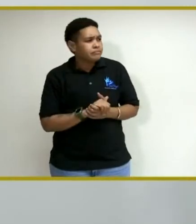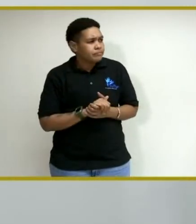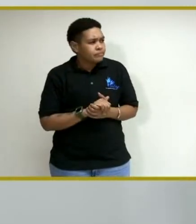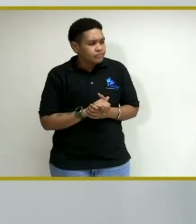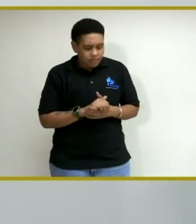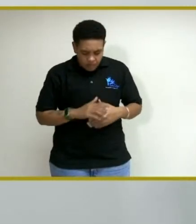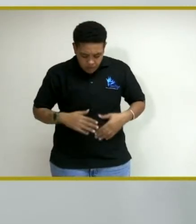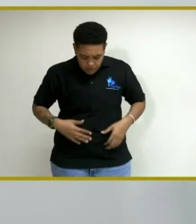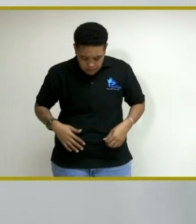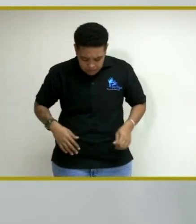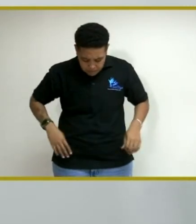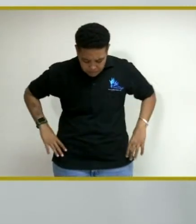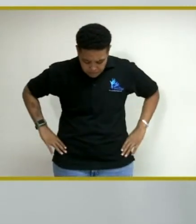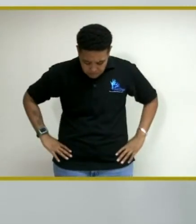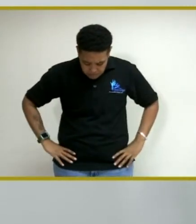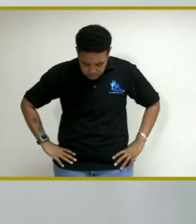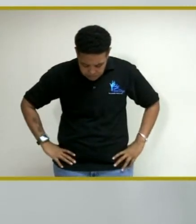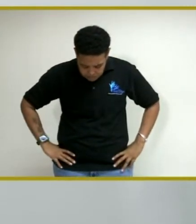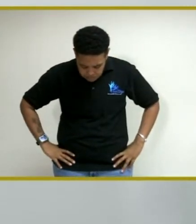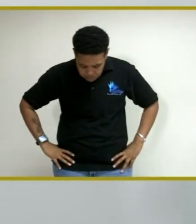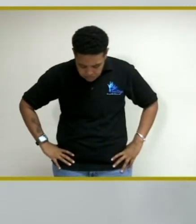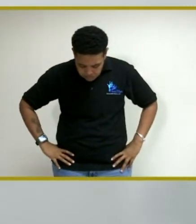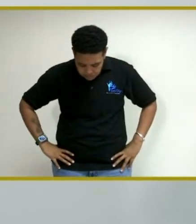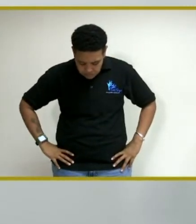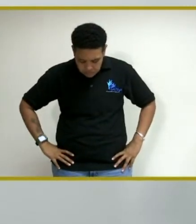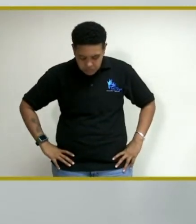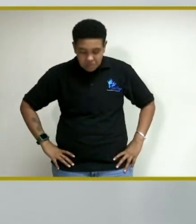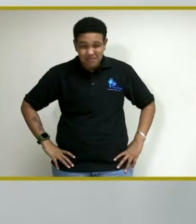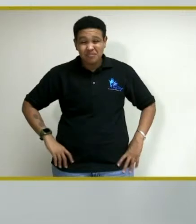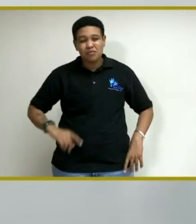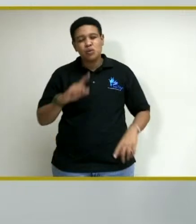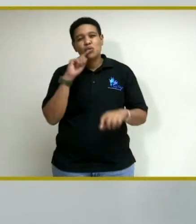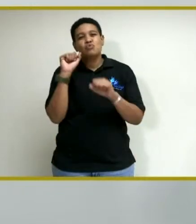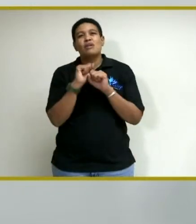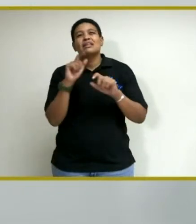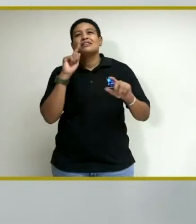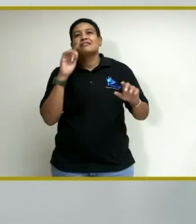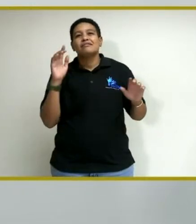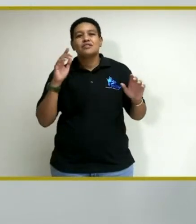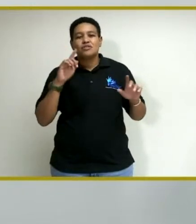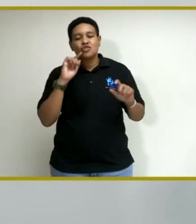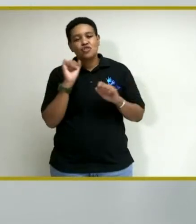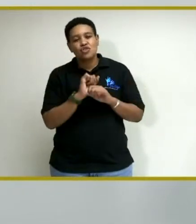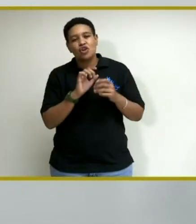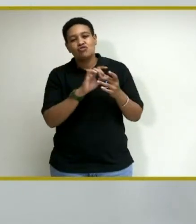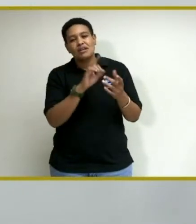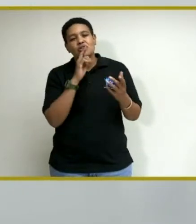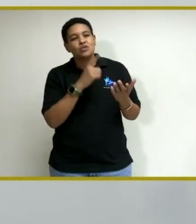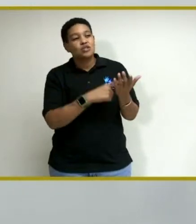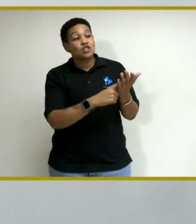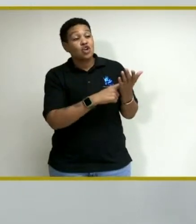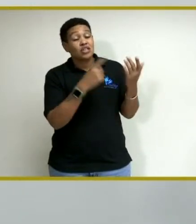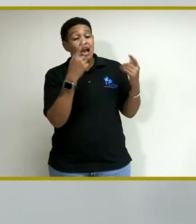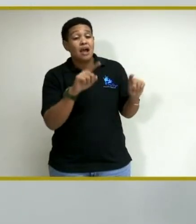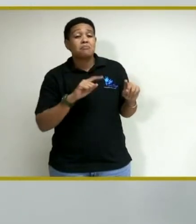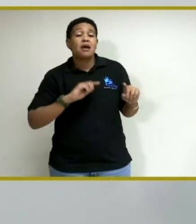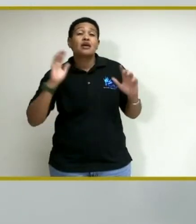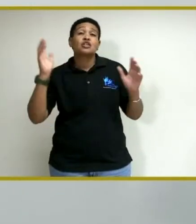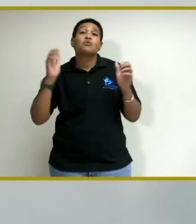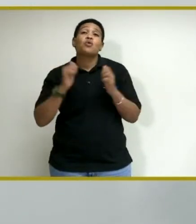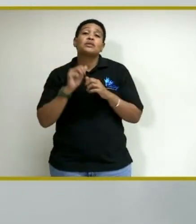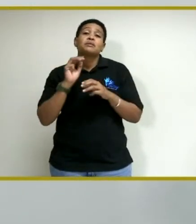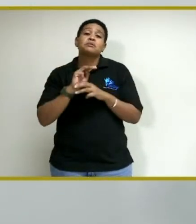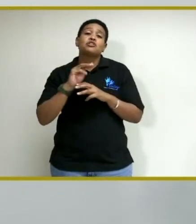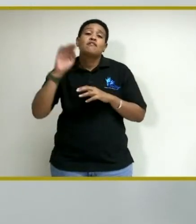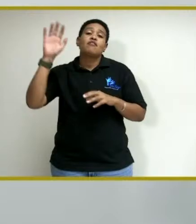We are relatively certain, based on the discussions that are taking place. I spoke to the Minister of Foreign